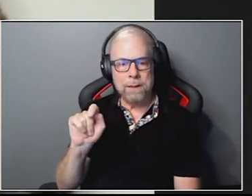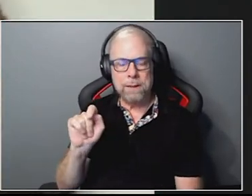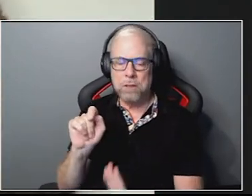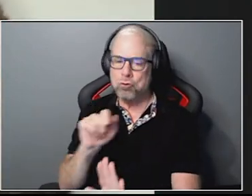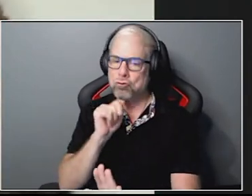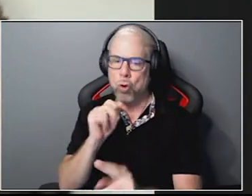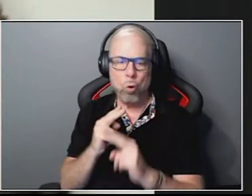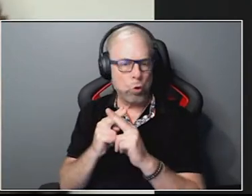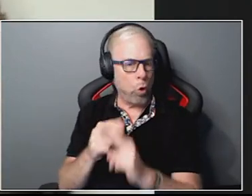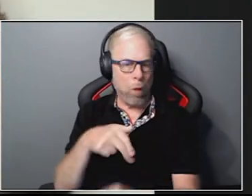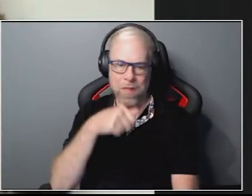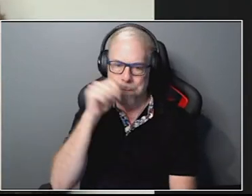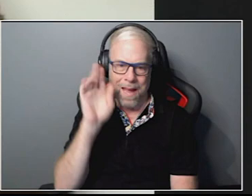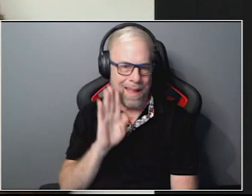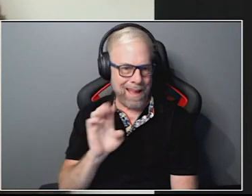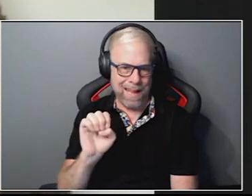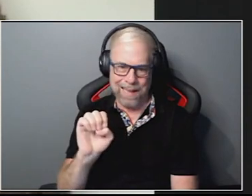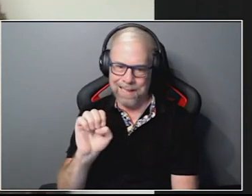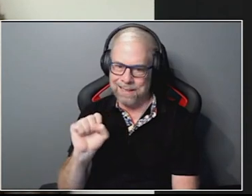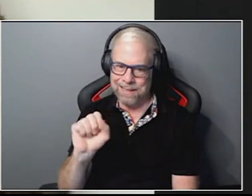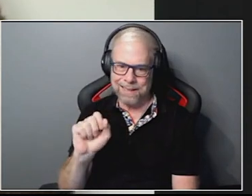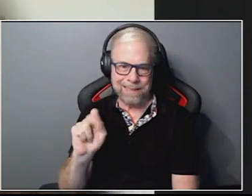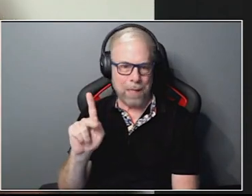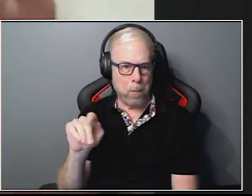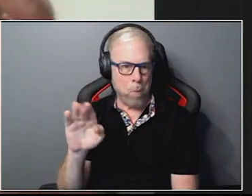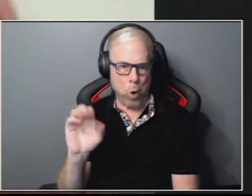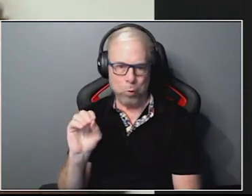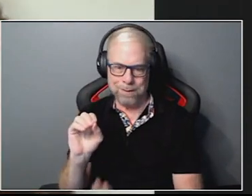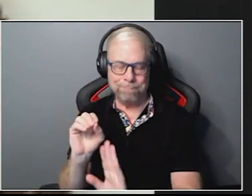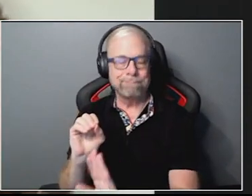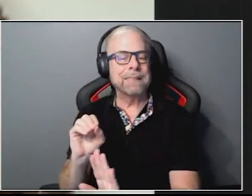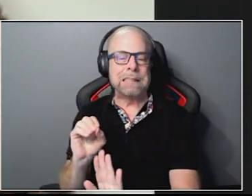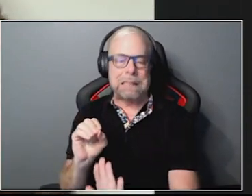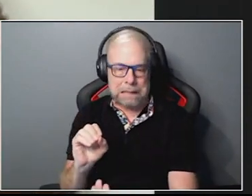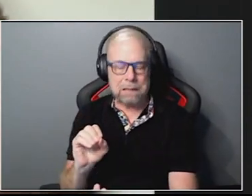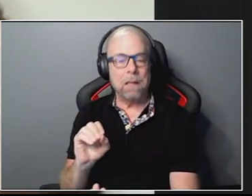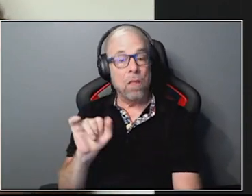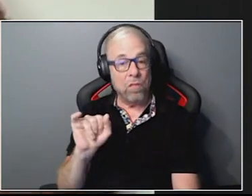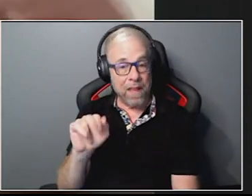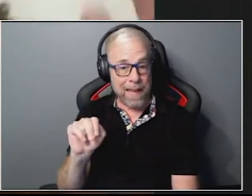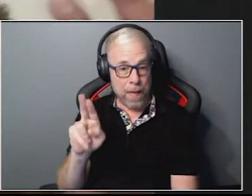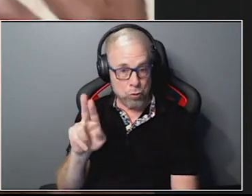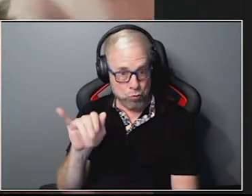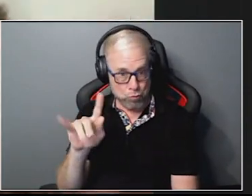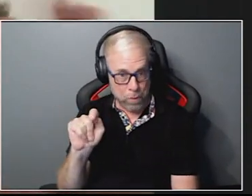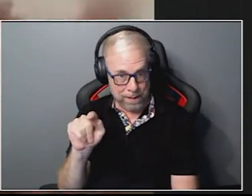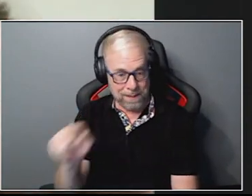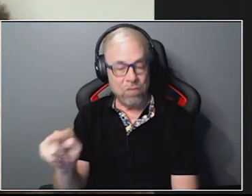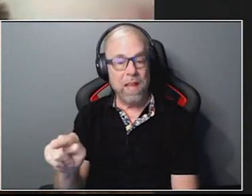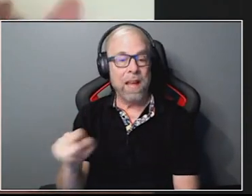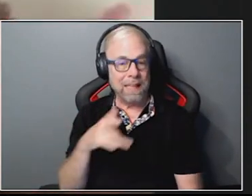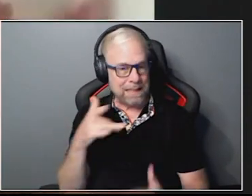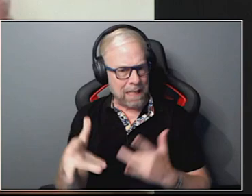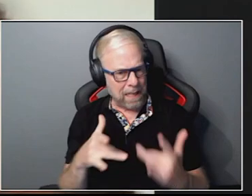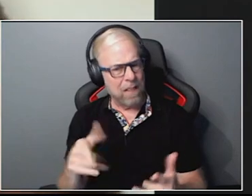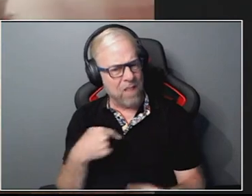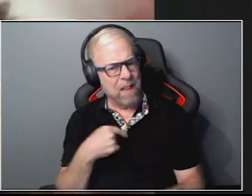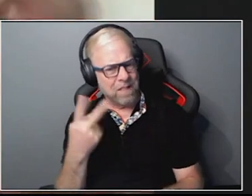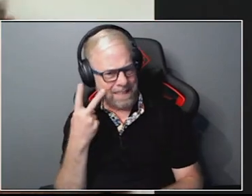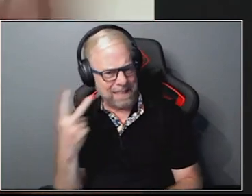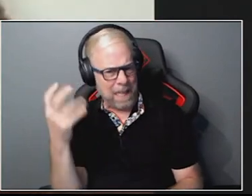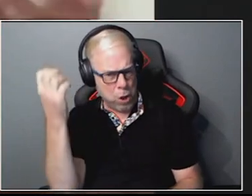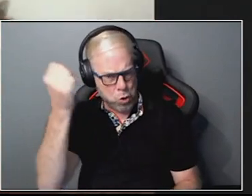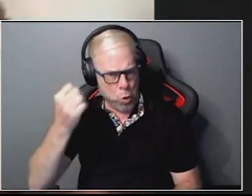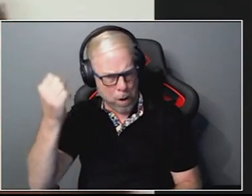Inuits. The Inuits are excited. Well, they're not really excited, because they've seen European men come off the ship.